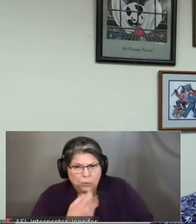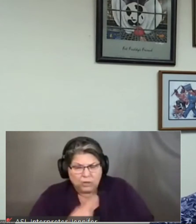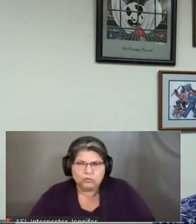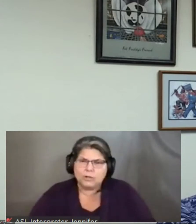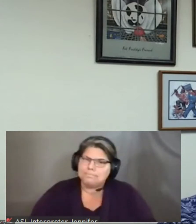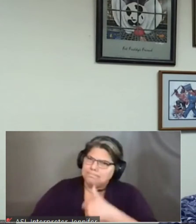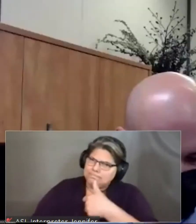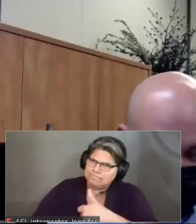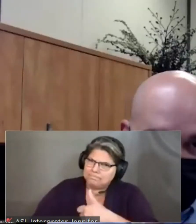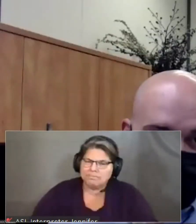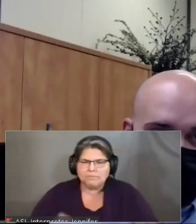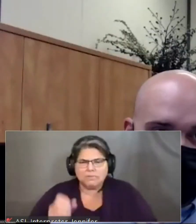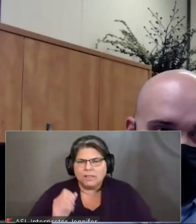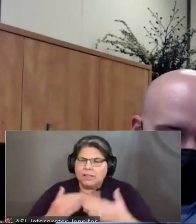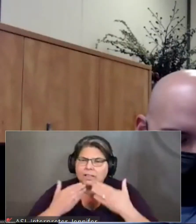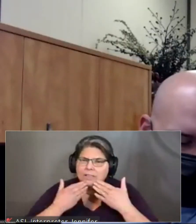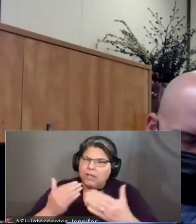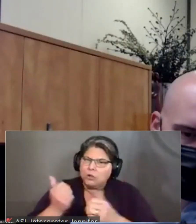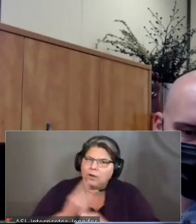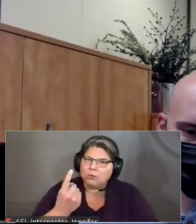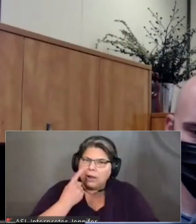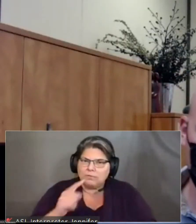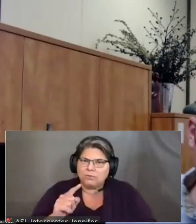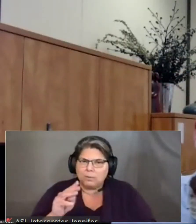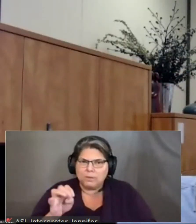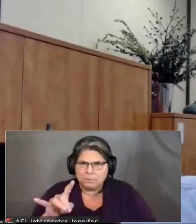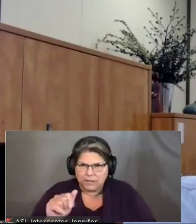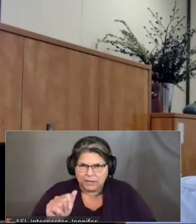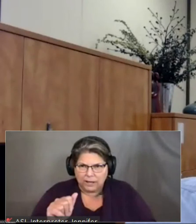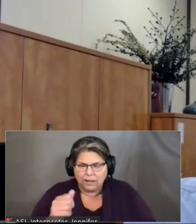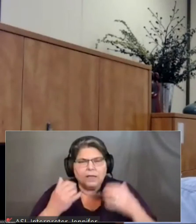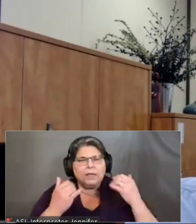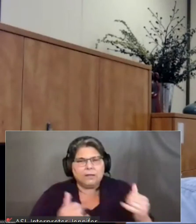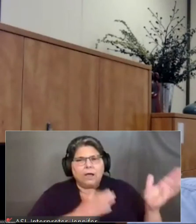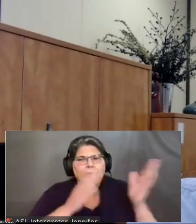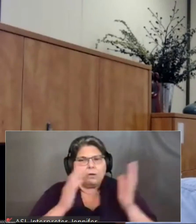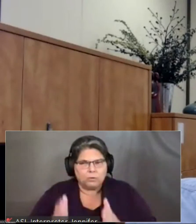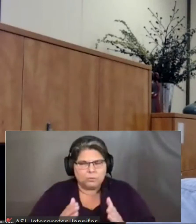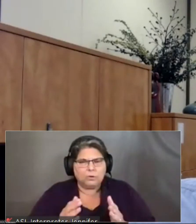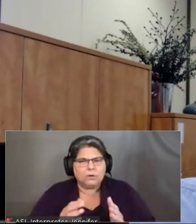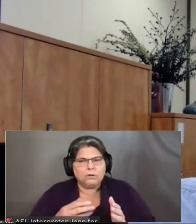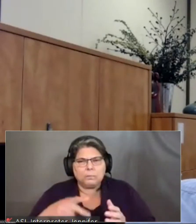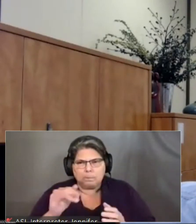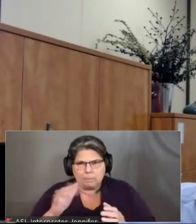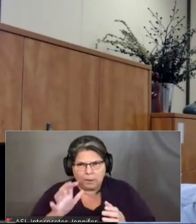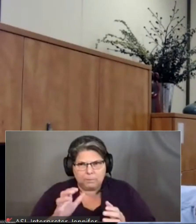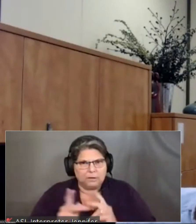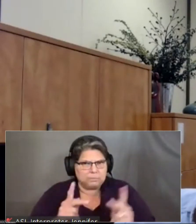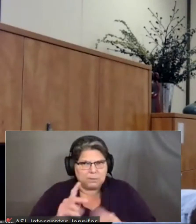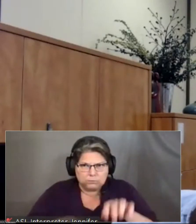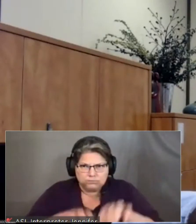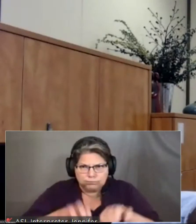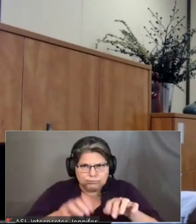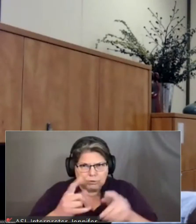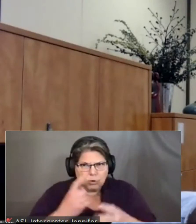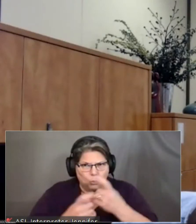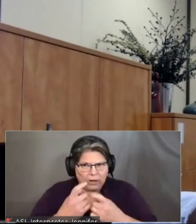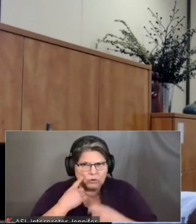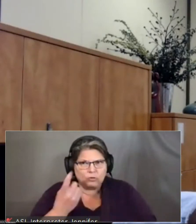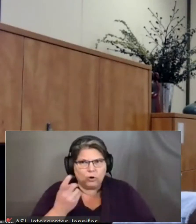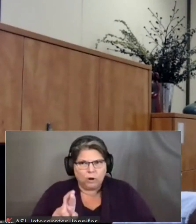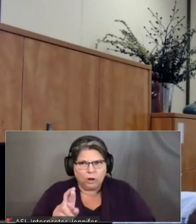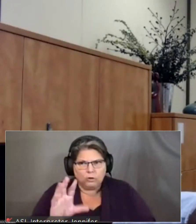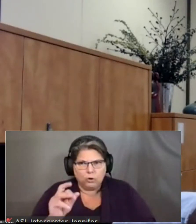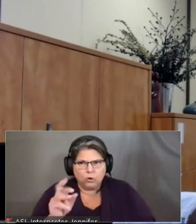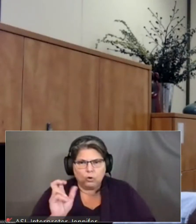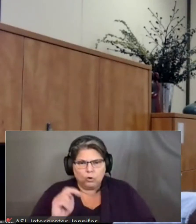Great. Okay. Thank you, everyone from the media. We are going to move on to some questions from the public now for Dr. Coren. The first one we